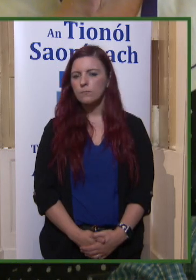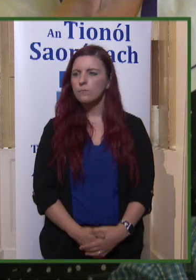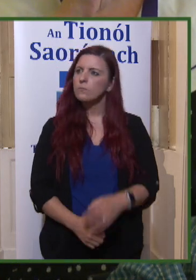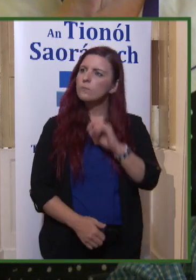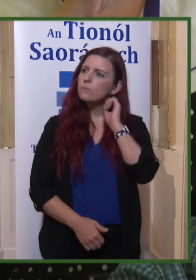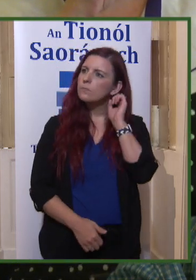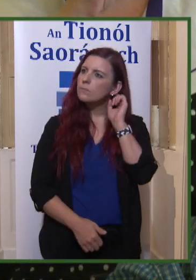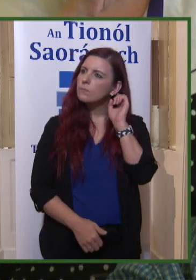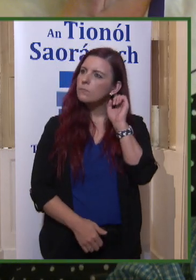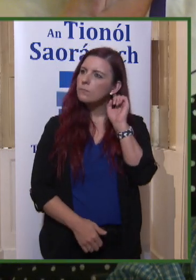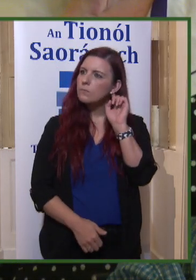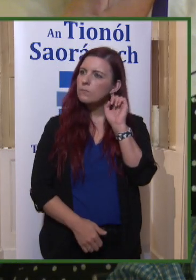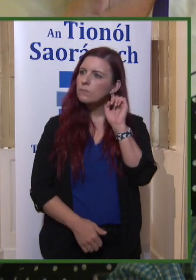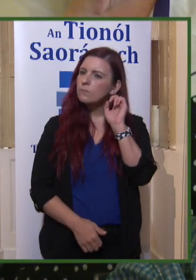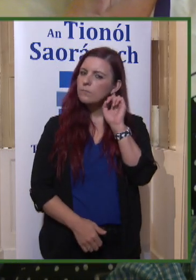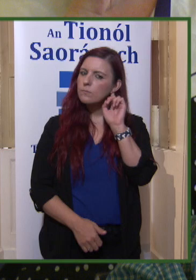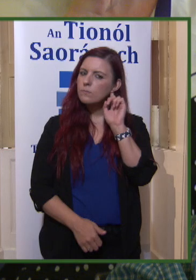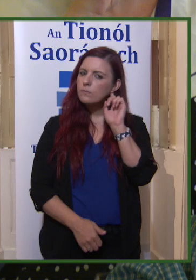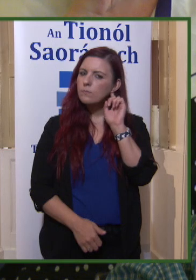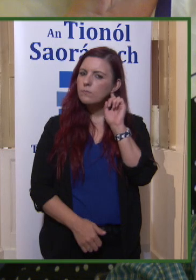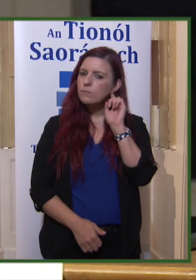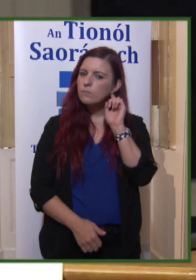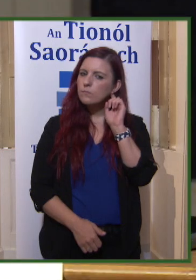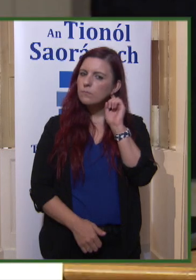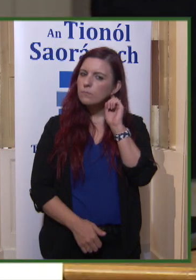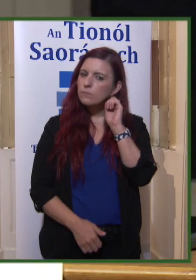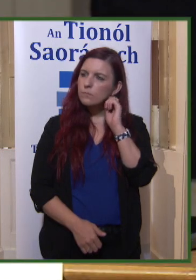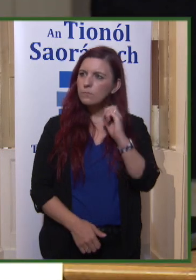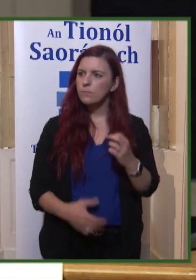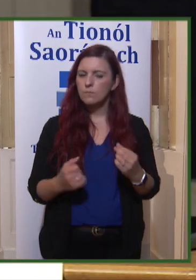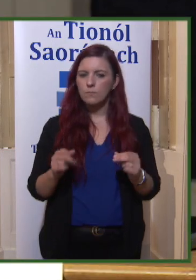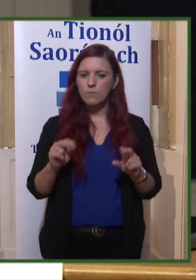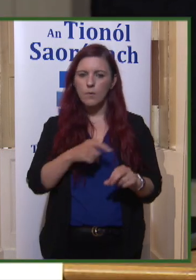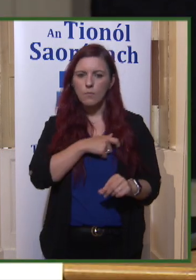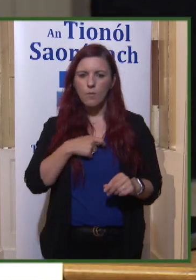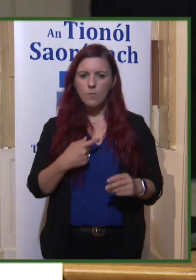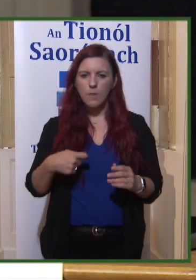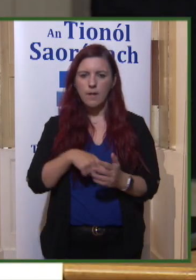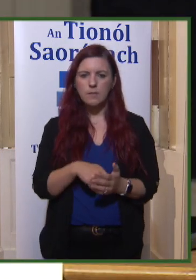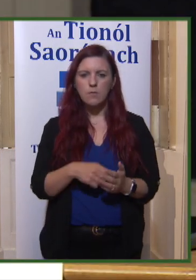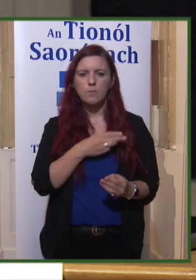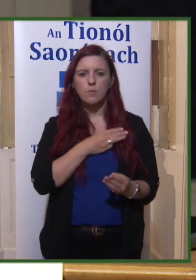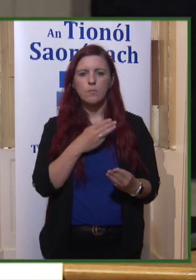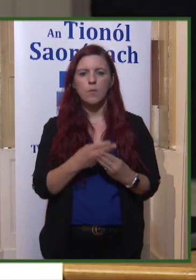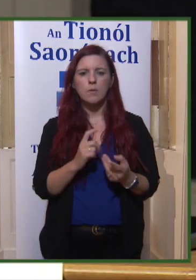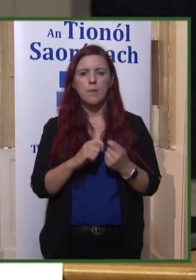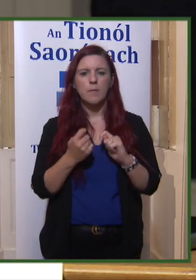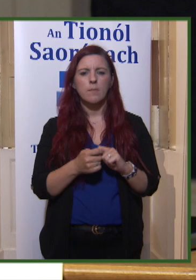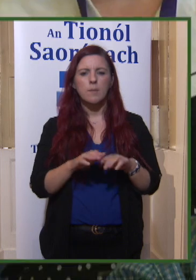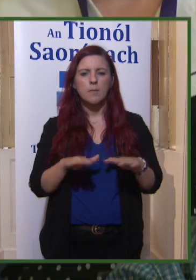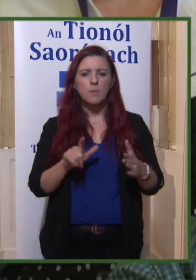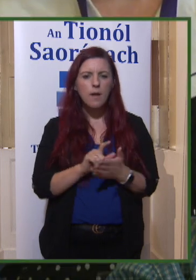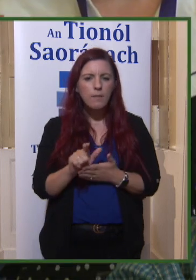Infrastructure, roads, pathways, repairs. You want to pop that in a new row? Yes, please, yeah. Okay, so the proposed amendment from table 12. Sorry, I missed your